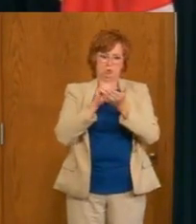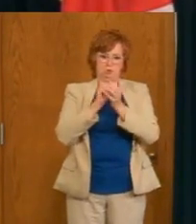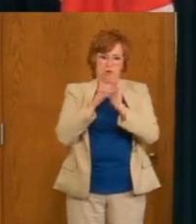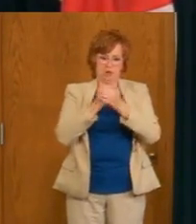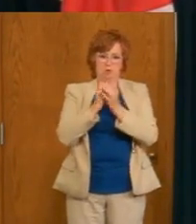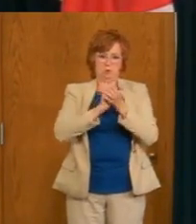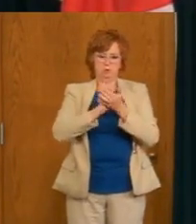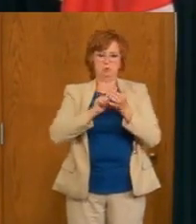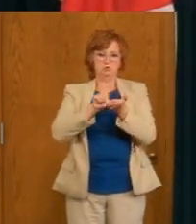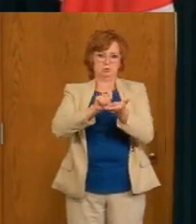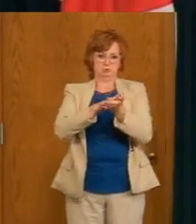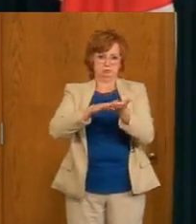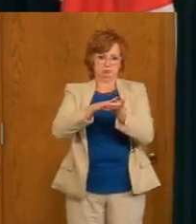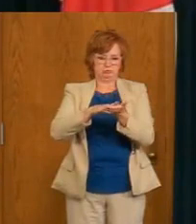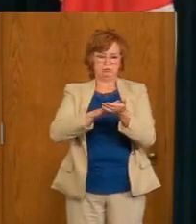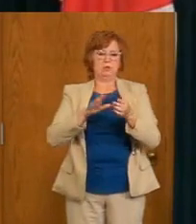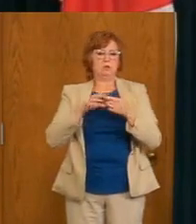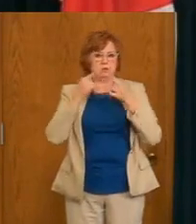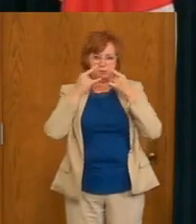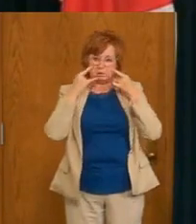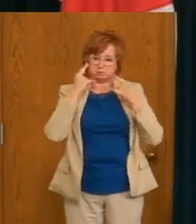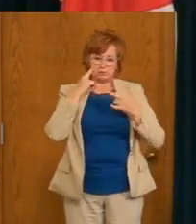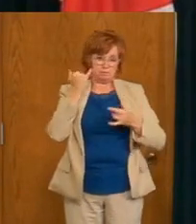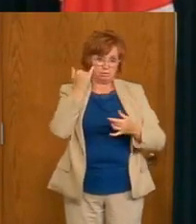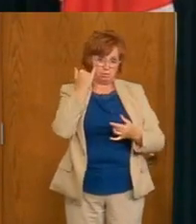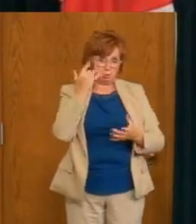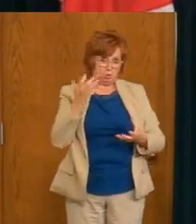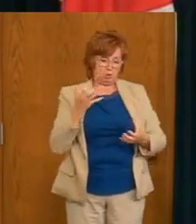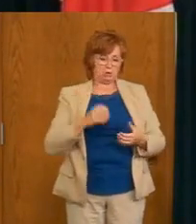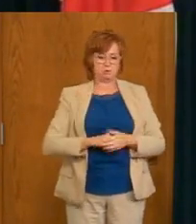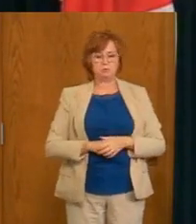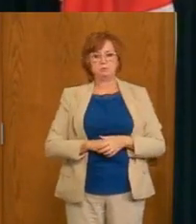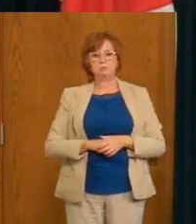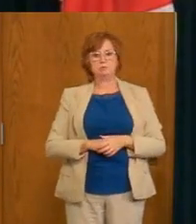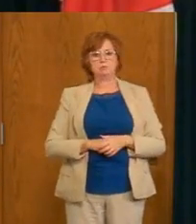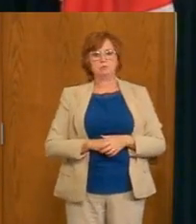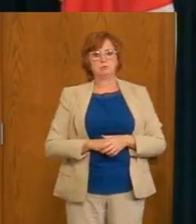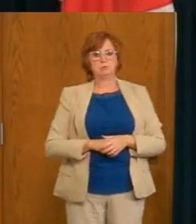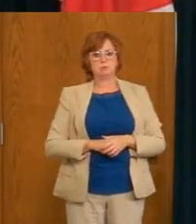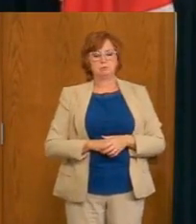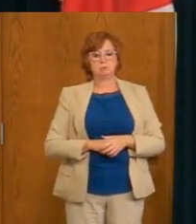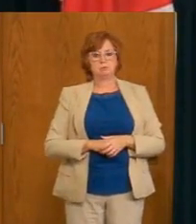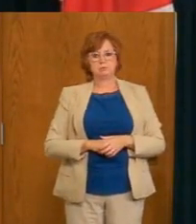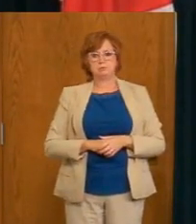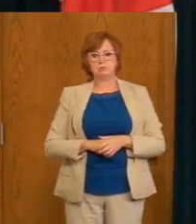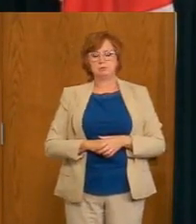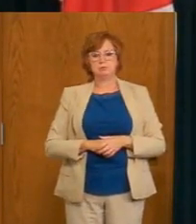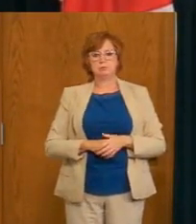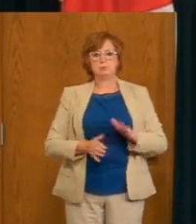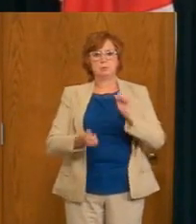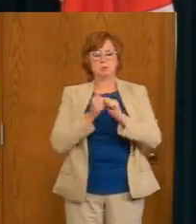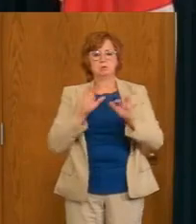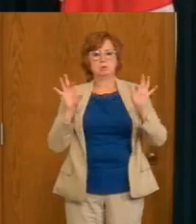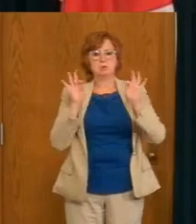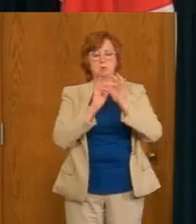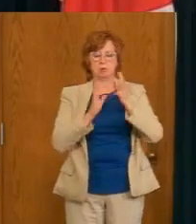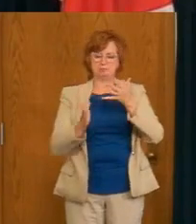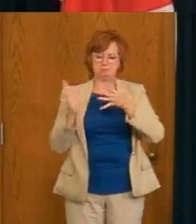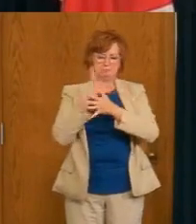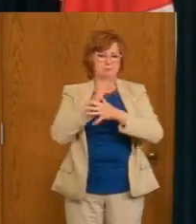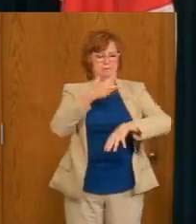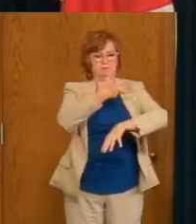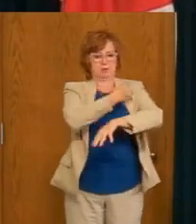responsible for less than 20% of those COVID cases, none of the deaths in June, and none of the ICU admissions. And so vaccines, as